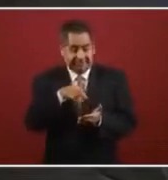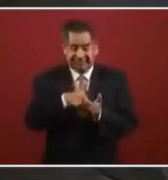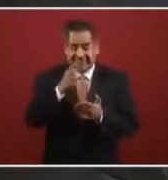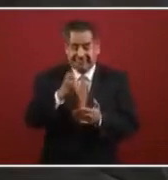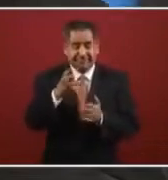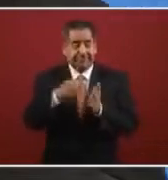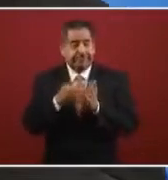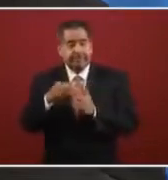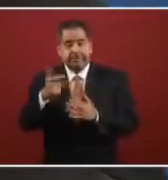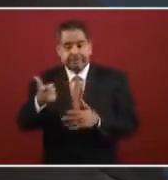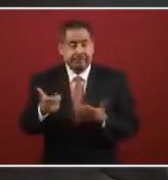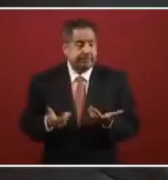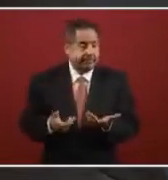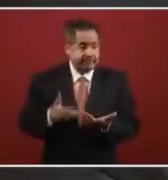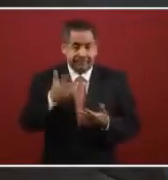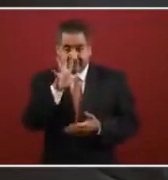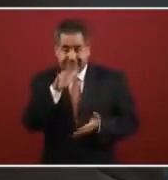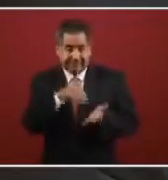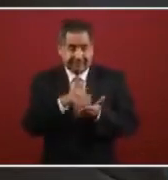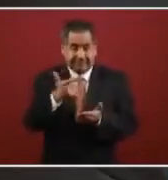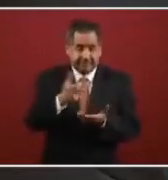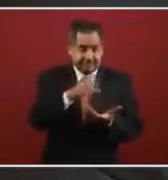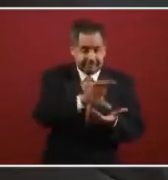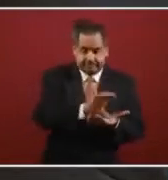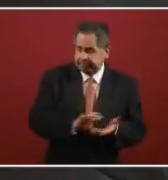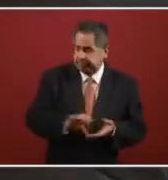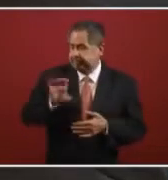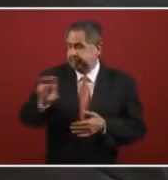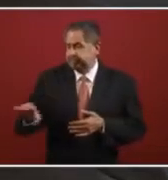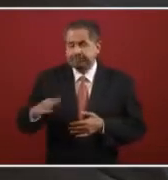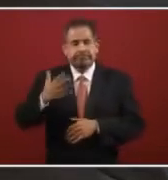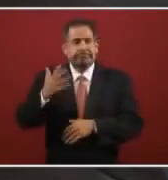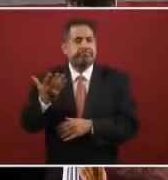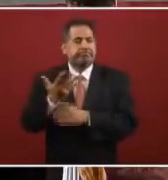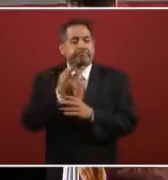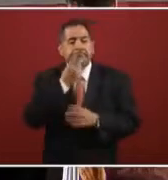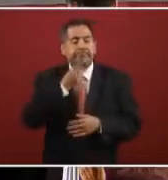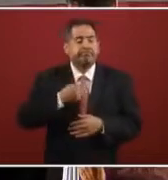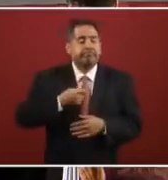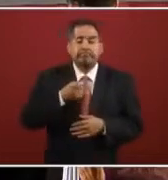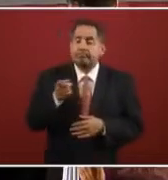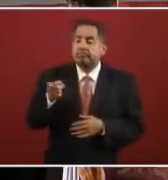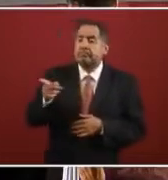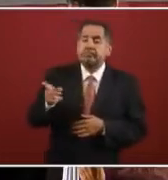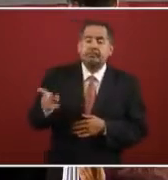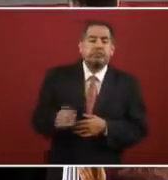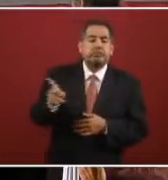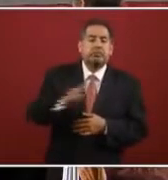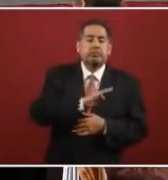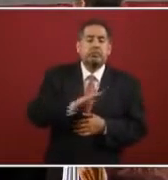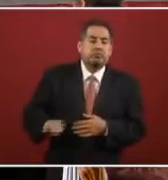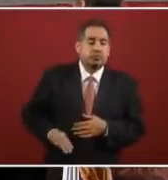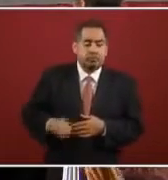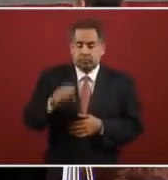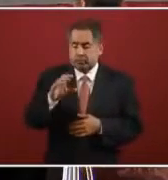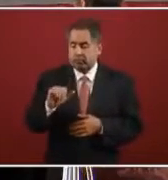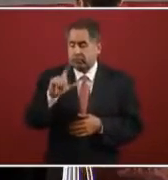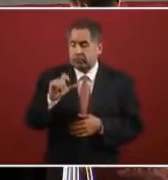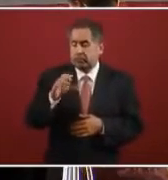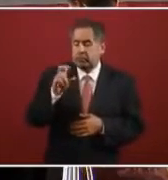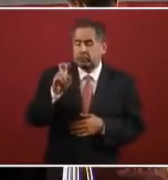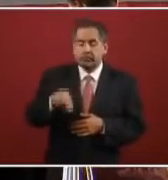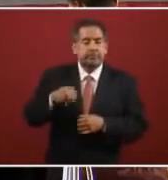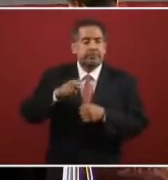pesos, que van a ir también debido a la instrucción del señor presidente al municipio de Cualcomán, a la rehabilitación de caminos